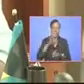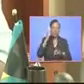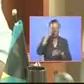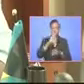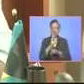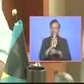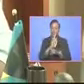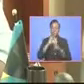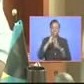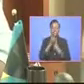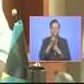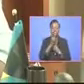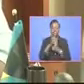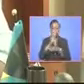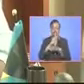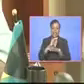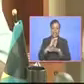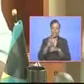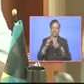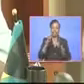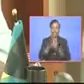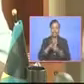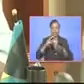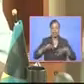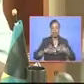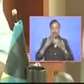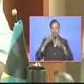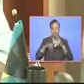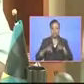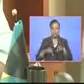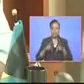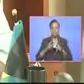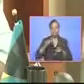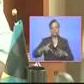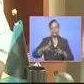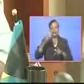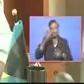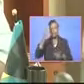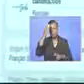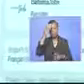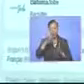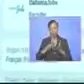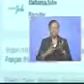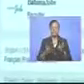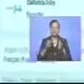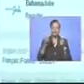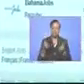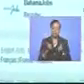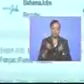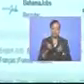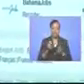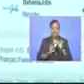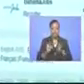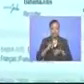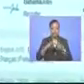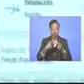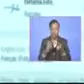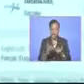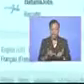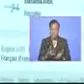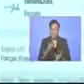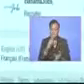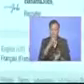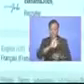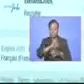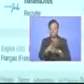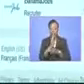to get to the young people, let them know what's available. If you go on the Department of Labor Facebook page now, you'll see scores of job opportunities that are available.